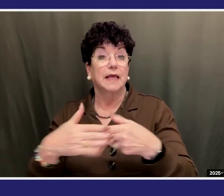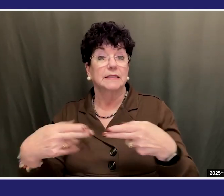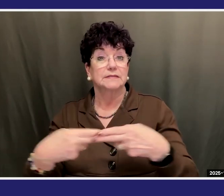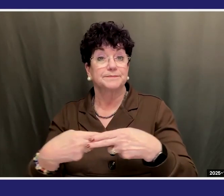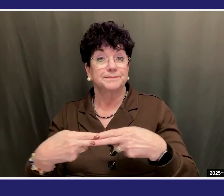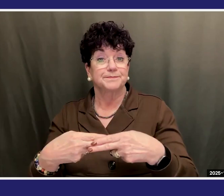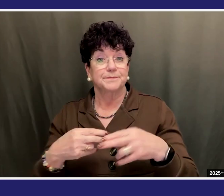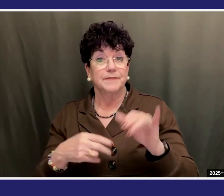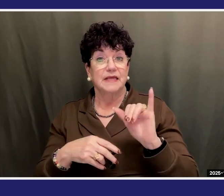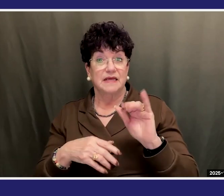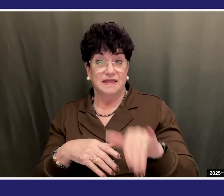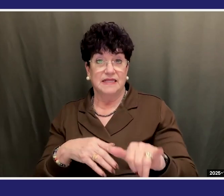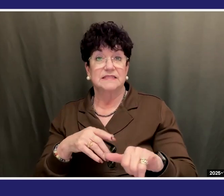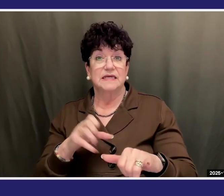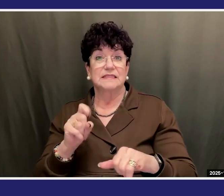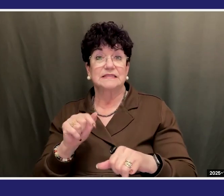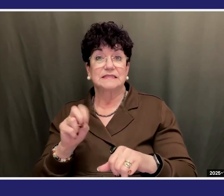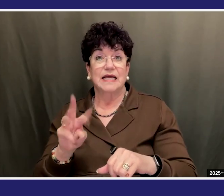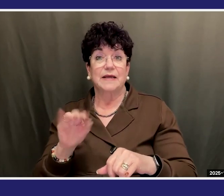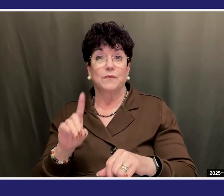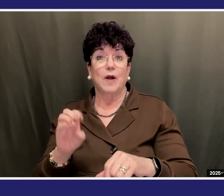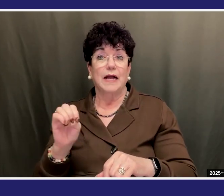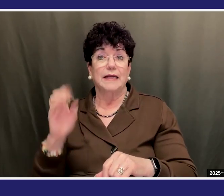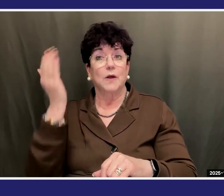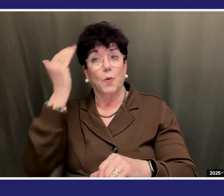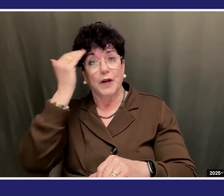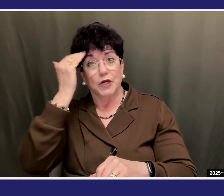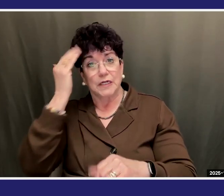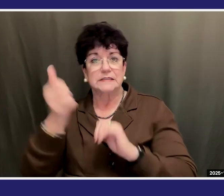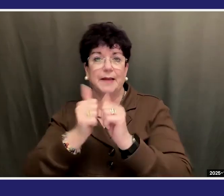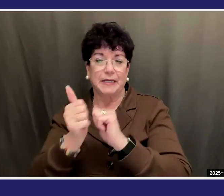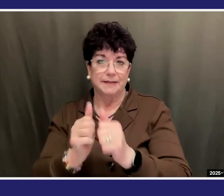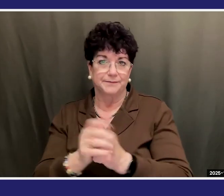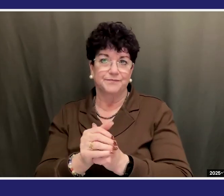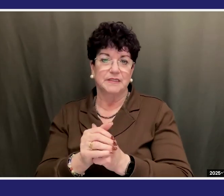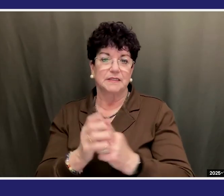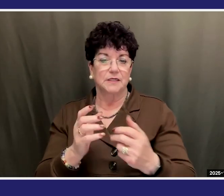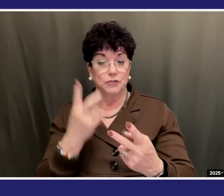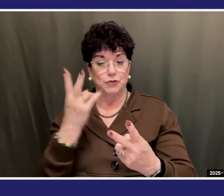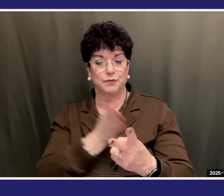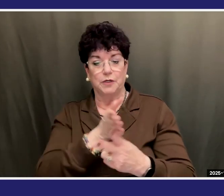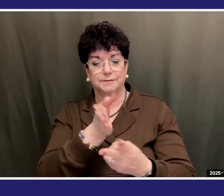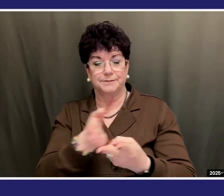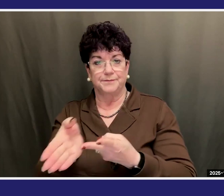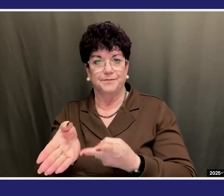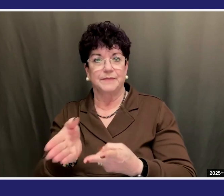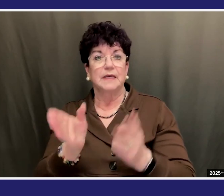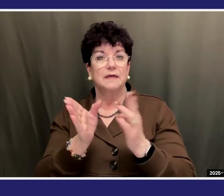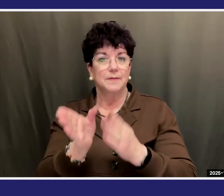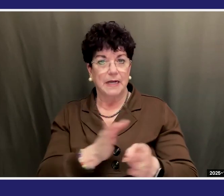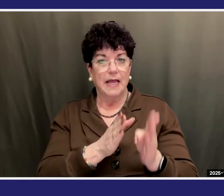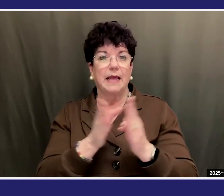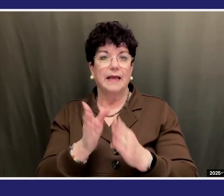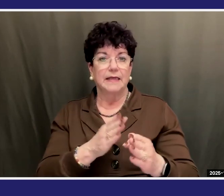The next component that we'll talk about are statewide awareness campaigns. So it's a two-pronged approach here. So on the left, you'll see that there is a plan and a strategy